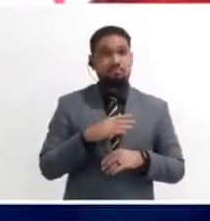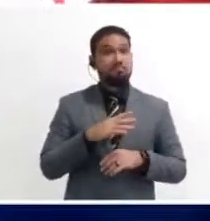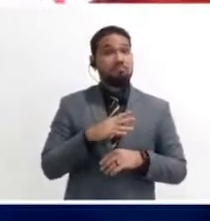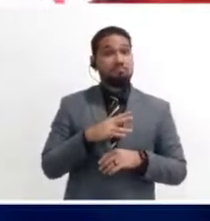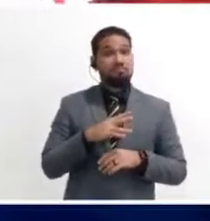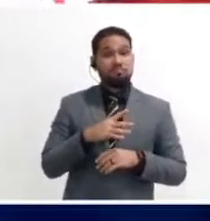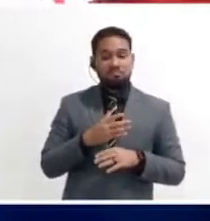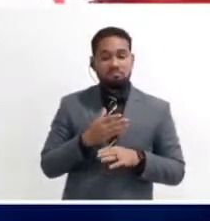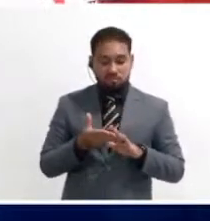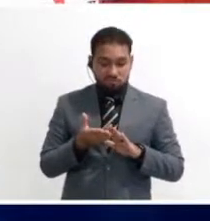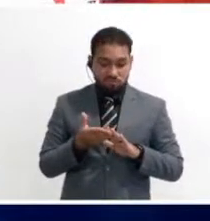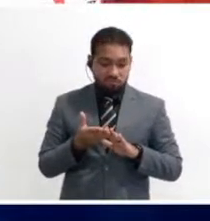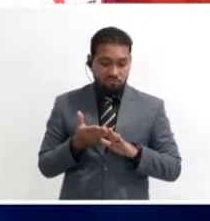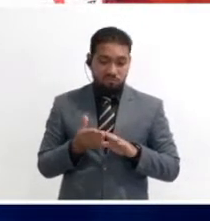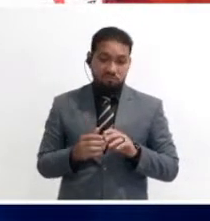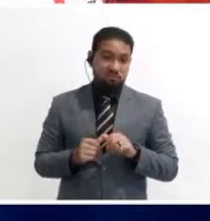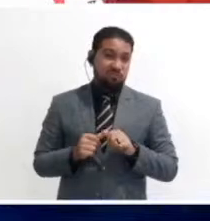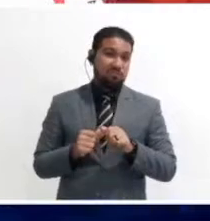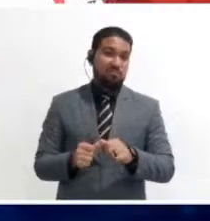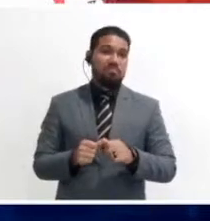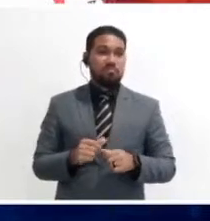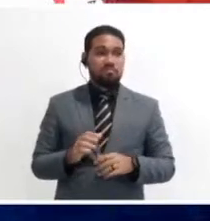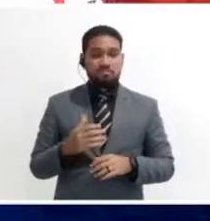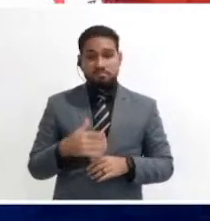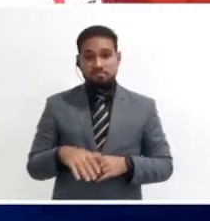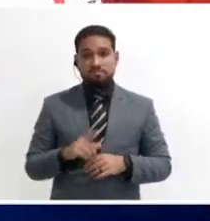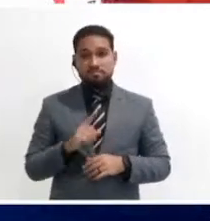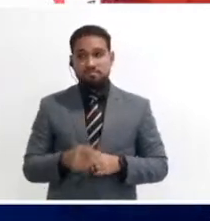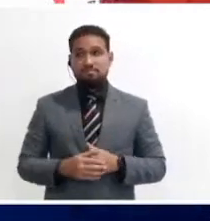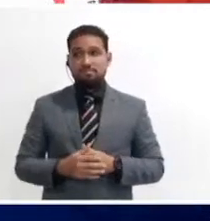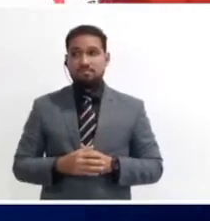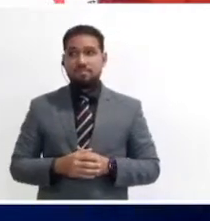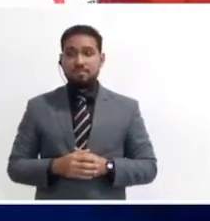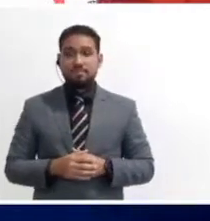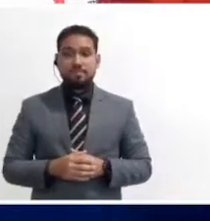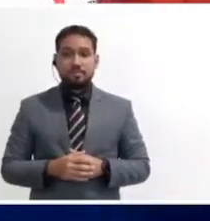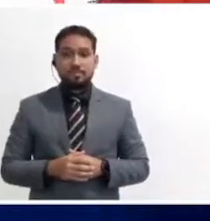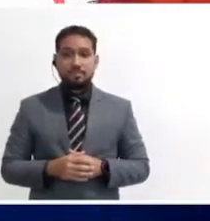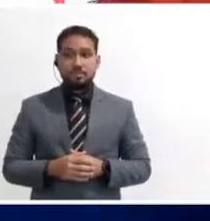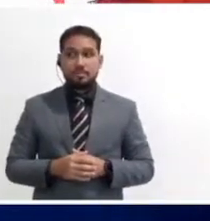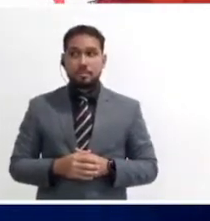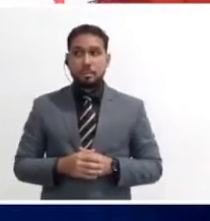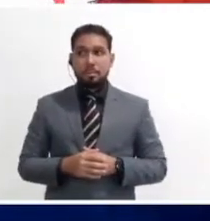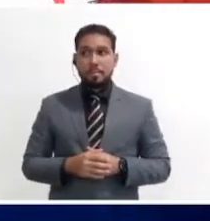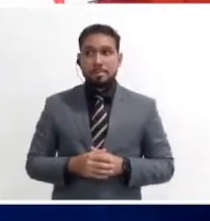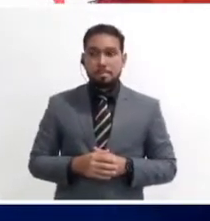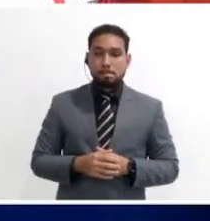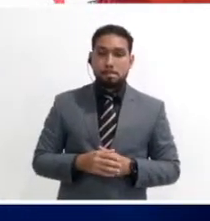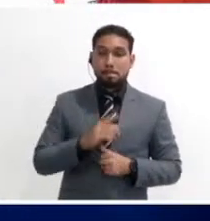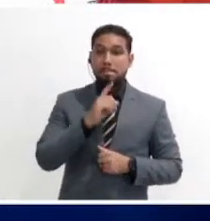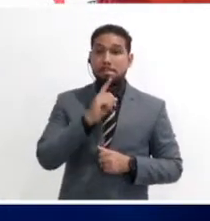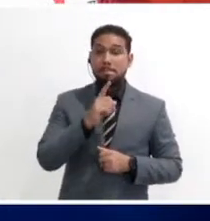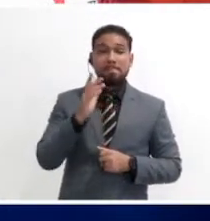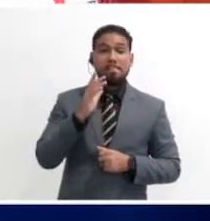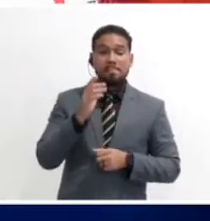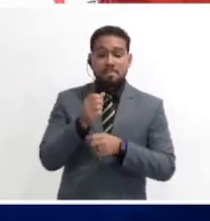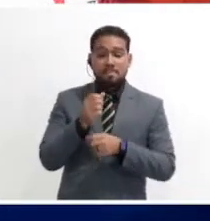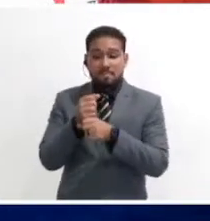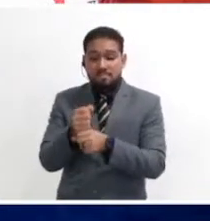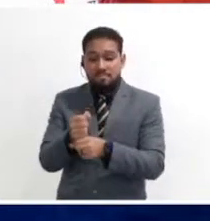made with traditional processes and materials, so it's not a very expensive package.